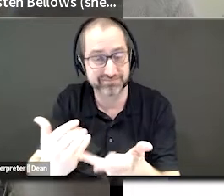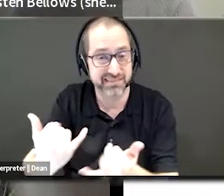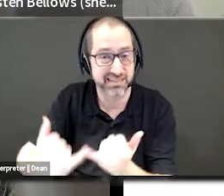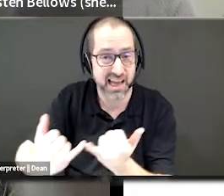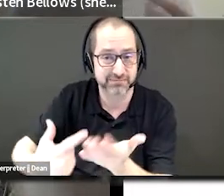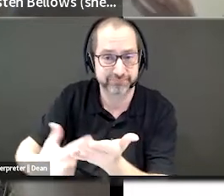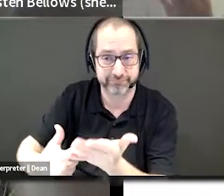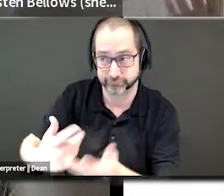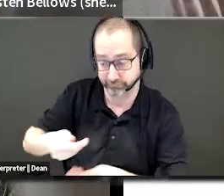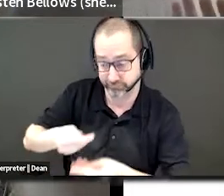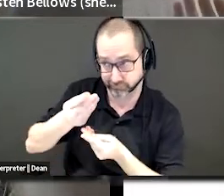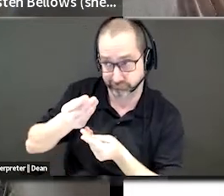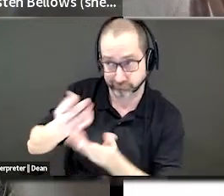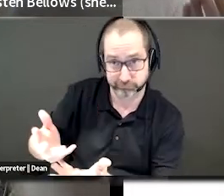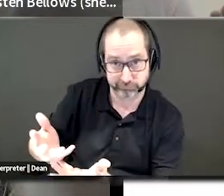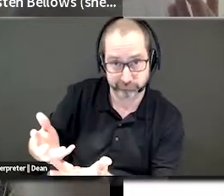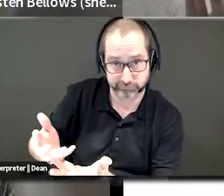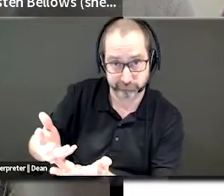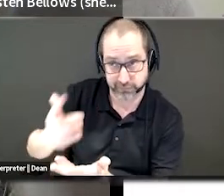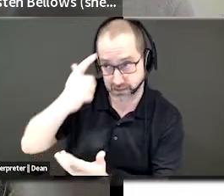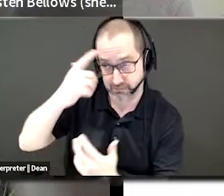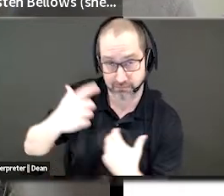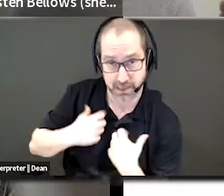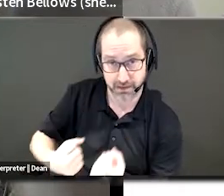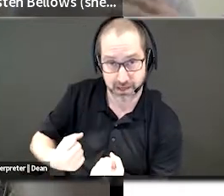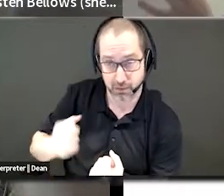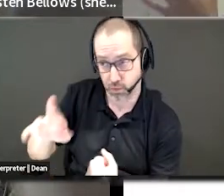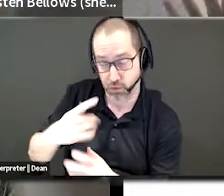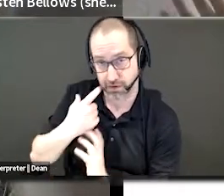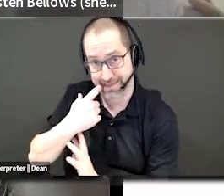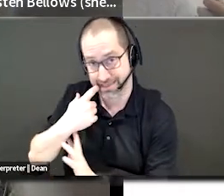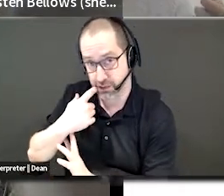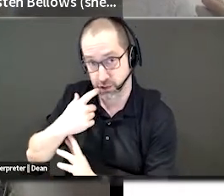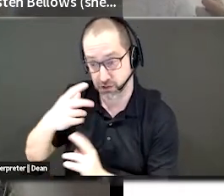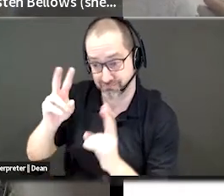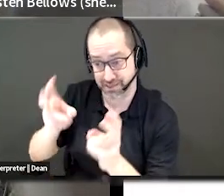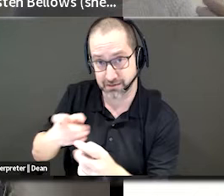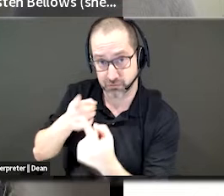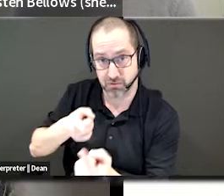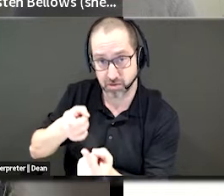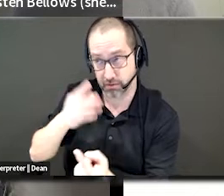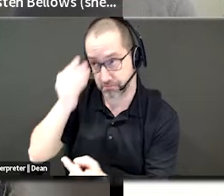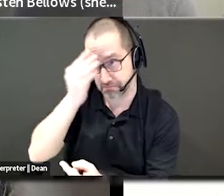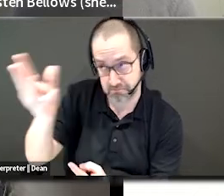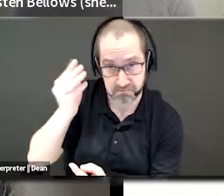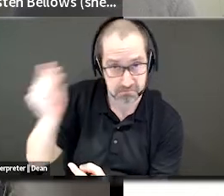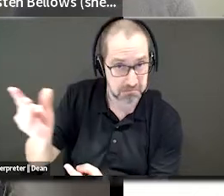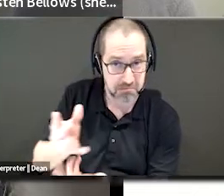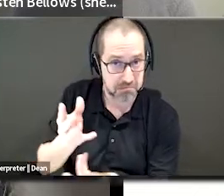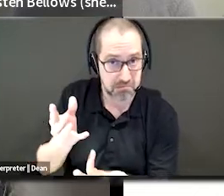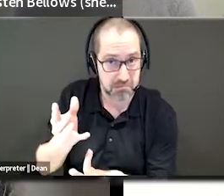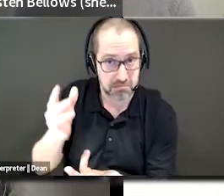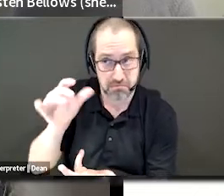tell someone that you have a mental health or addiction issue? Or like, do you tell an employer this?